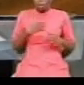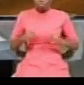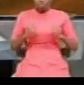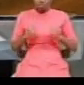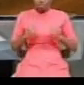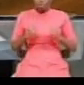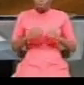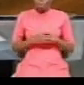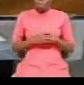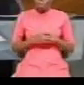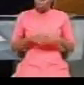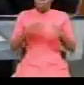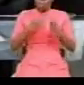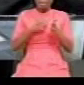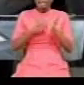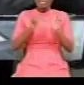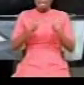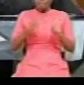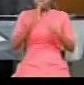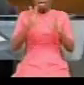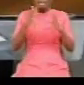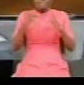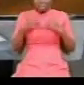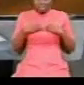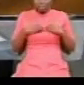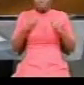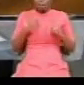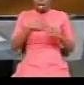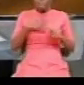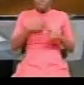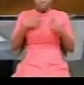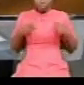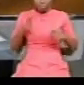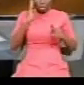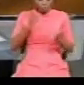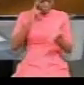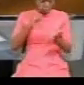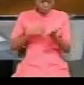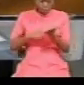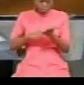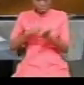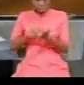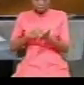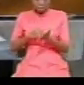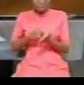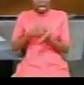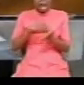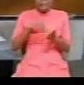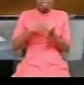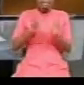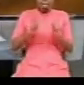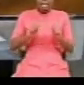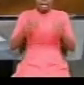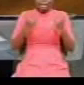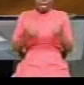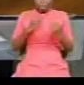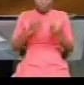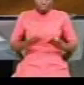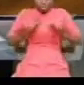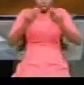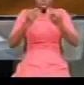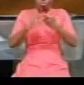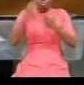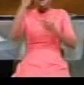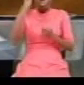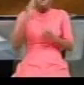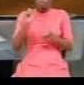strong before it can be accepted, and the priest will examine it, and then it can now be presented unto God. So